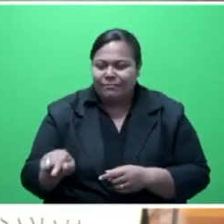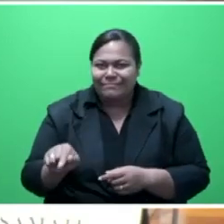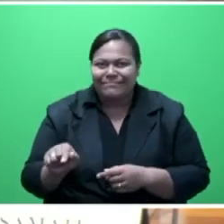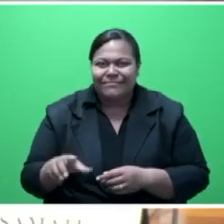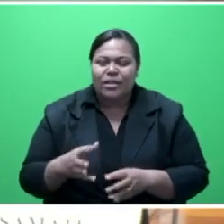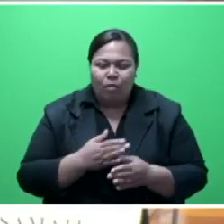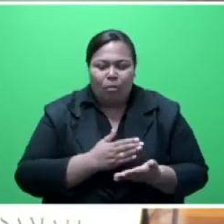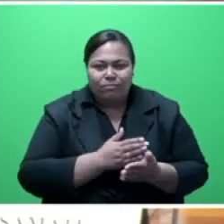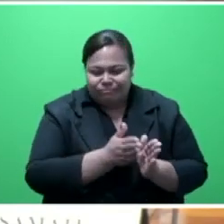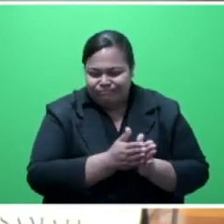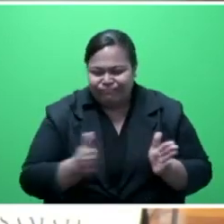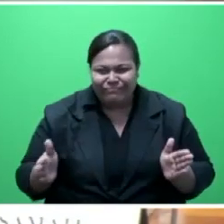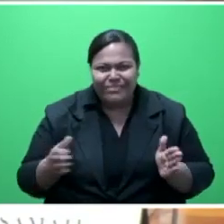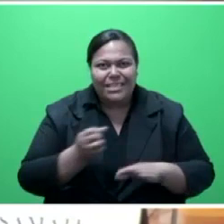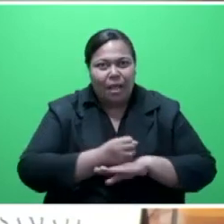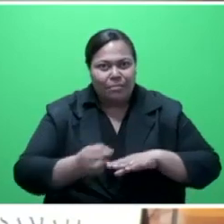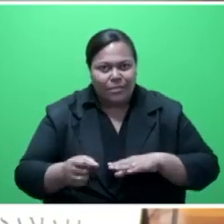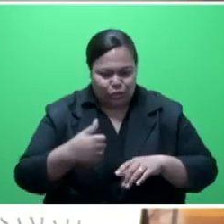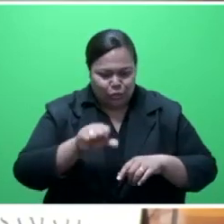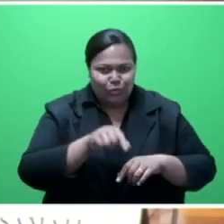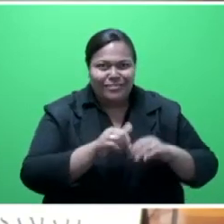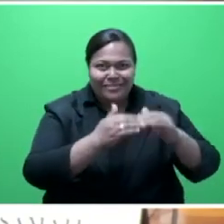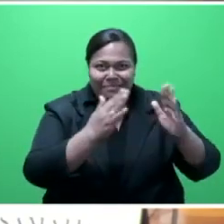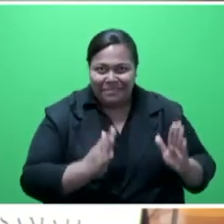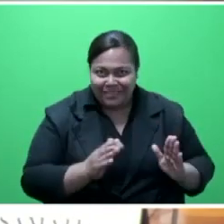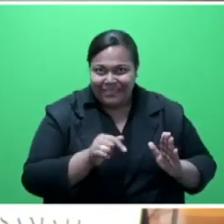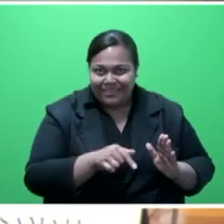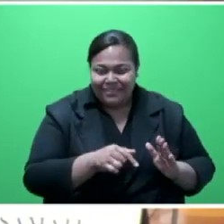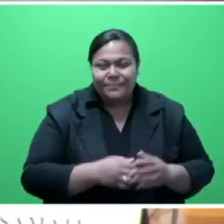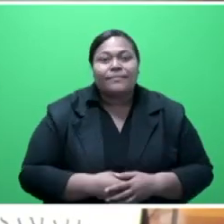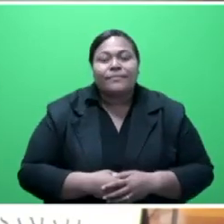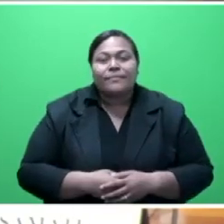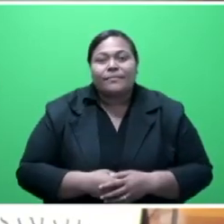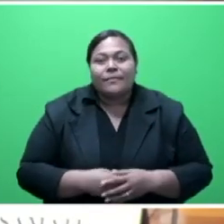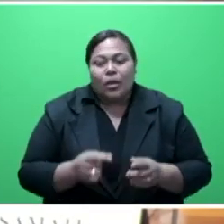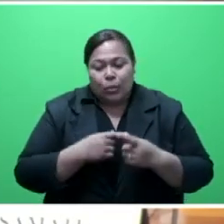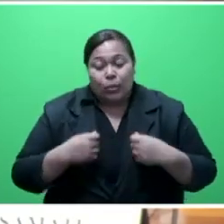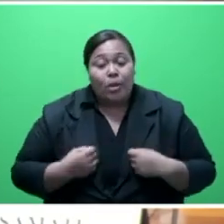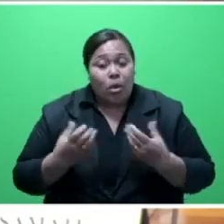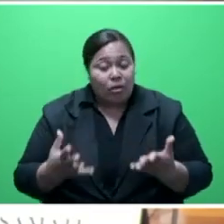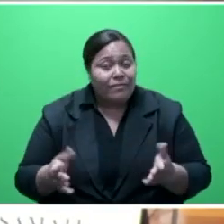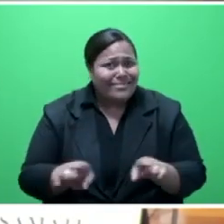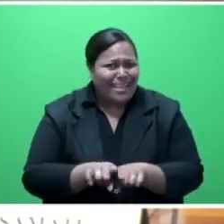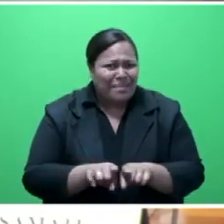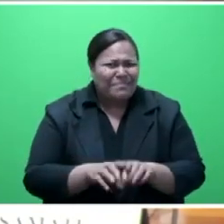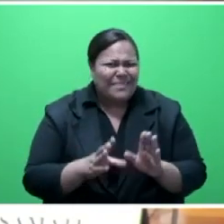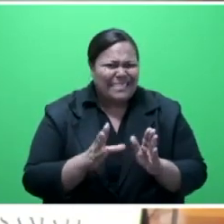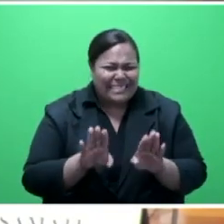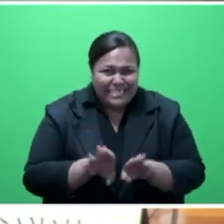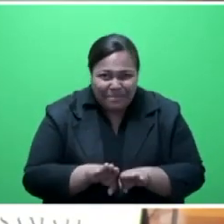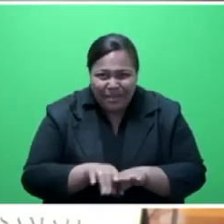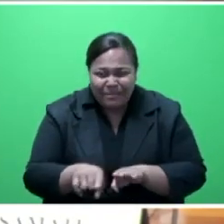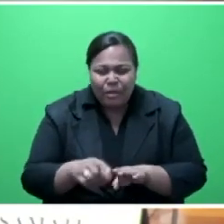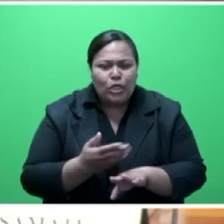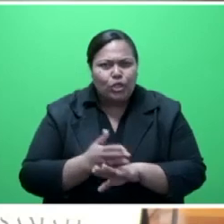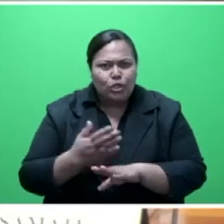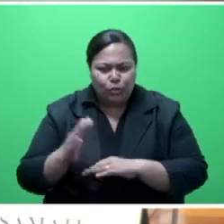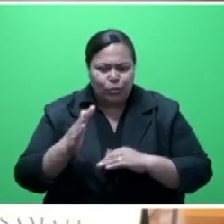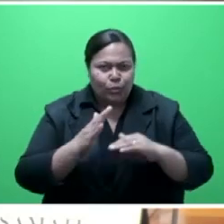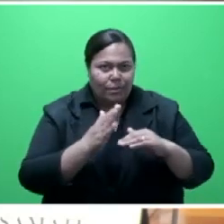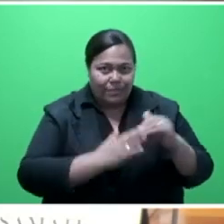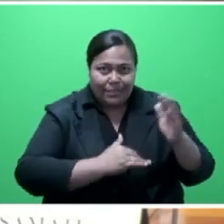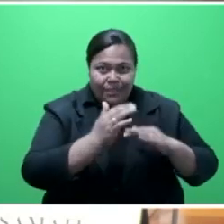government's tenancy. We are offering a similar deal for the construction of new private hospitals, and medical